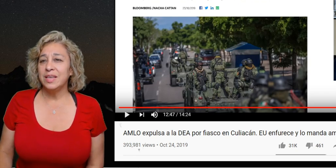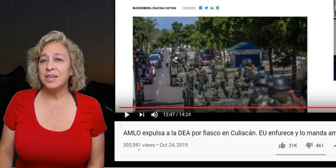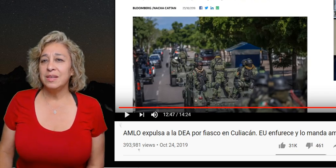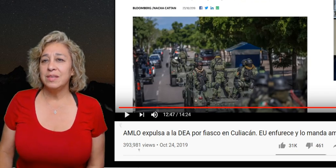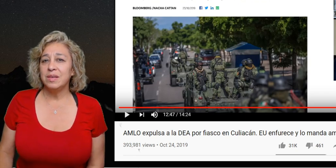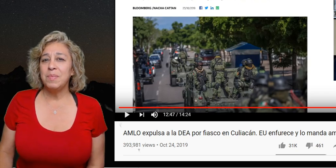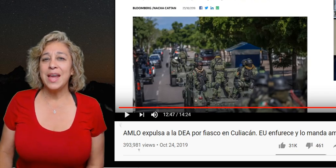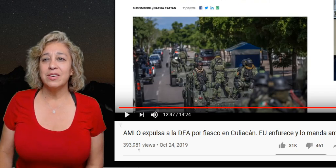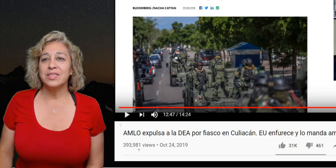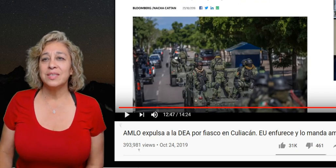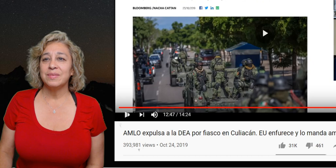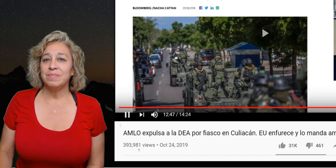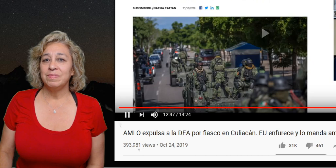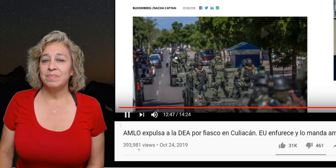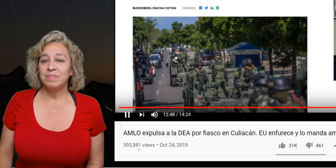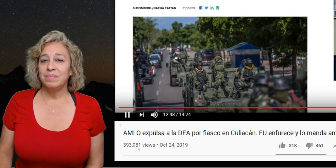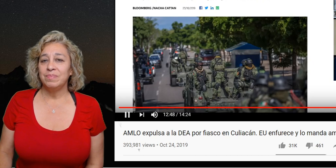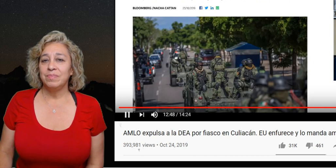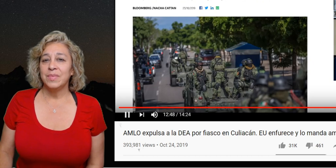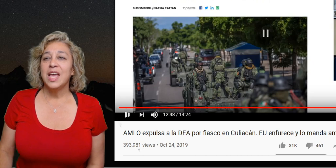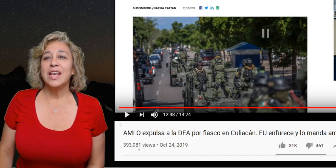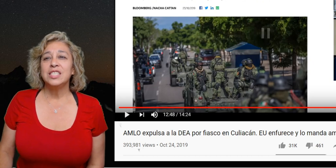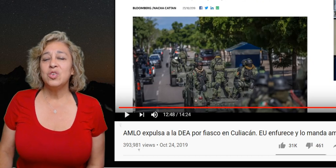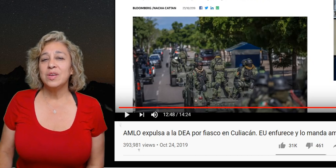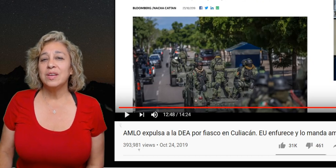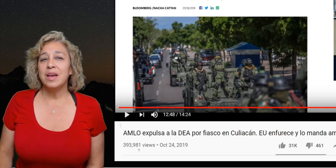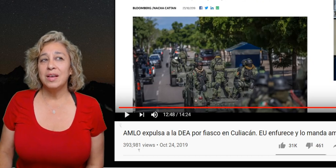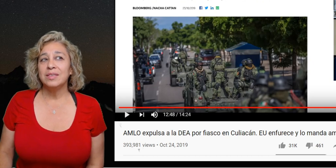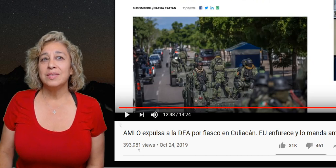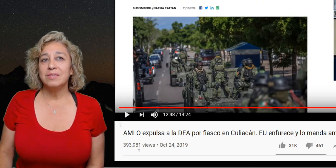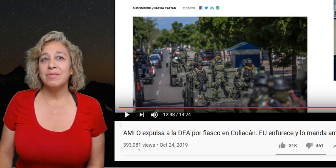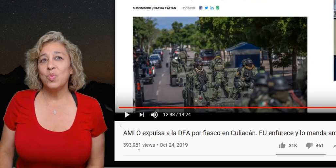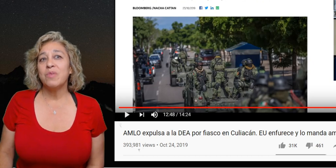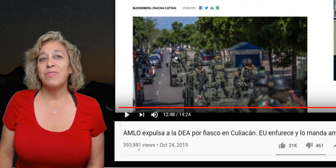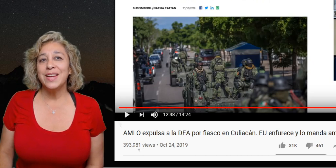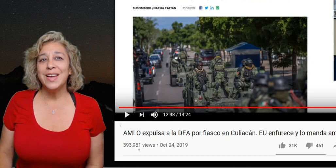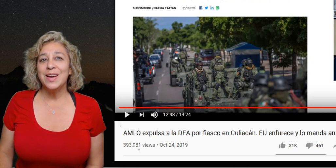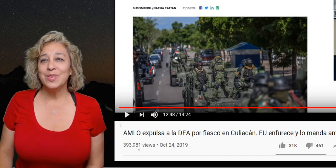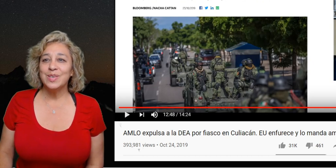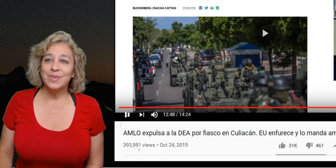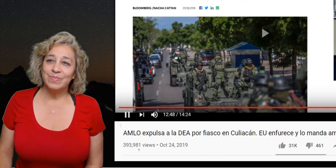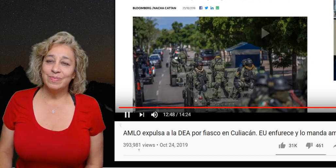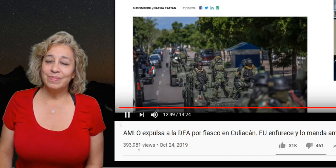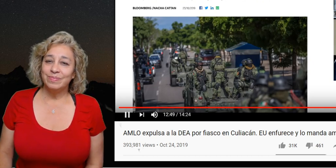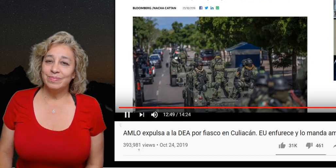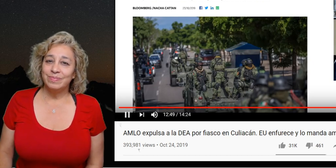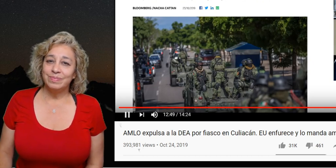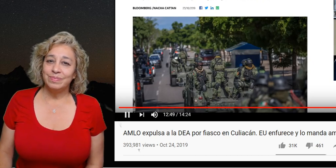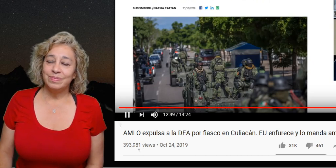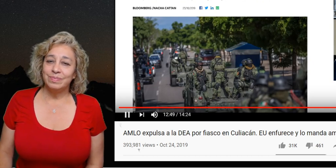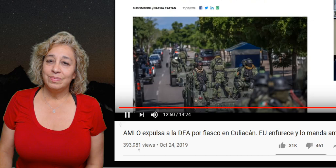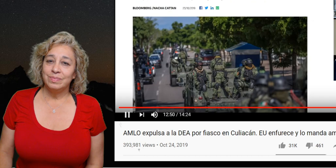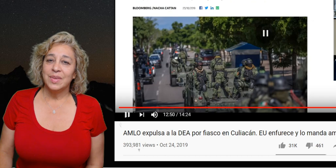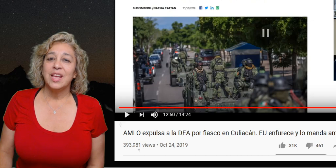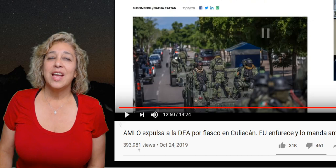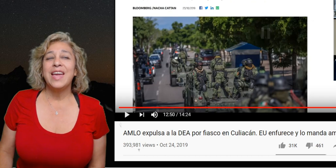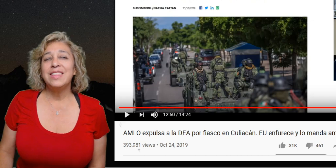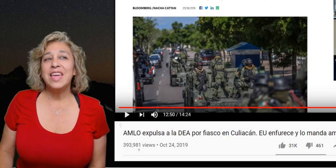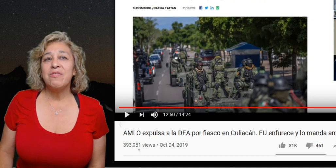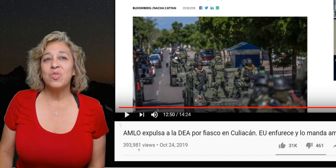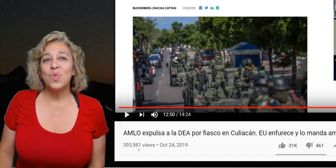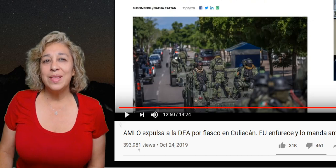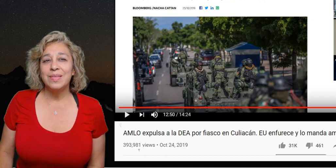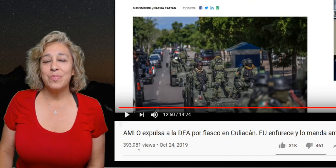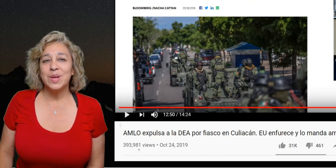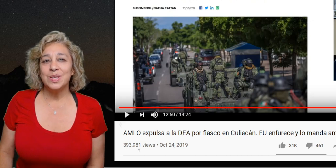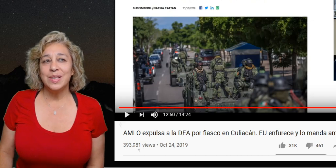involved in the matters. As you can, we're finding out. Y han amenazado al presidente, que eso no... And they